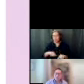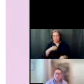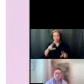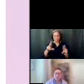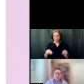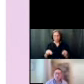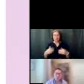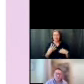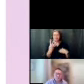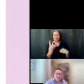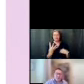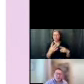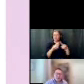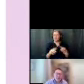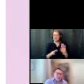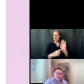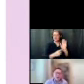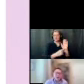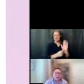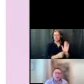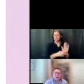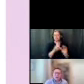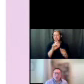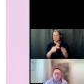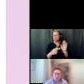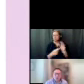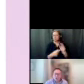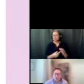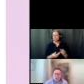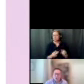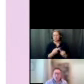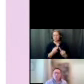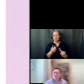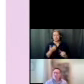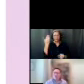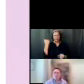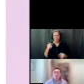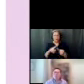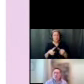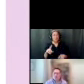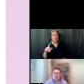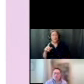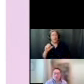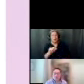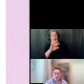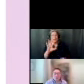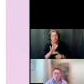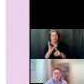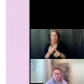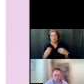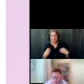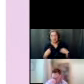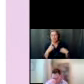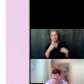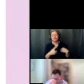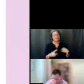of disability just now, but in our Asian culture, there's also this nuanced moral model, a moral model